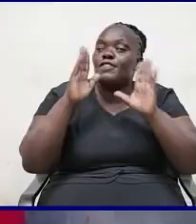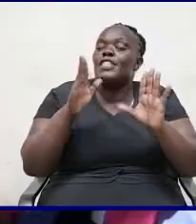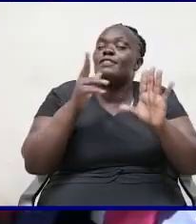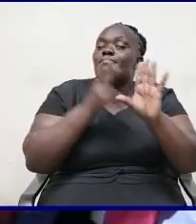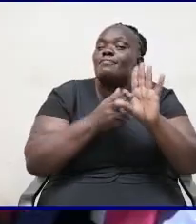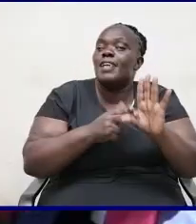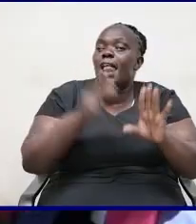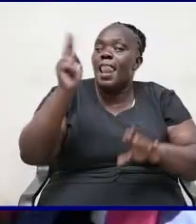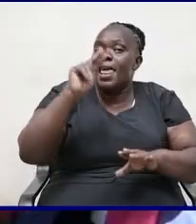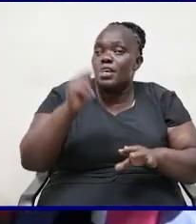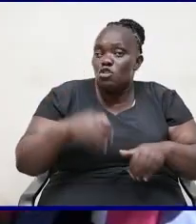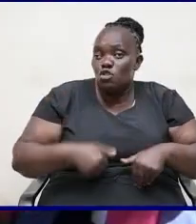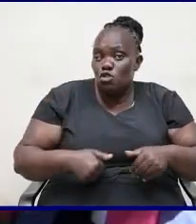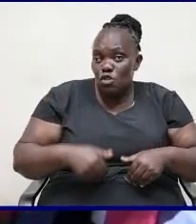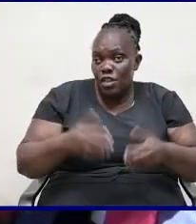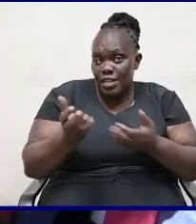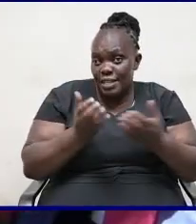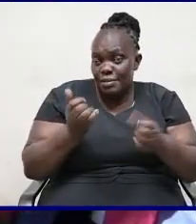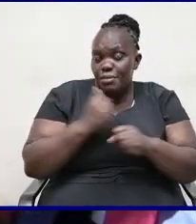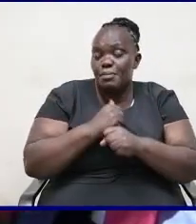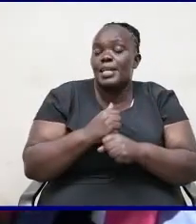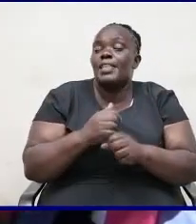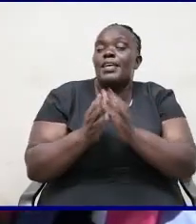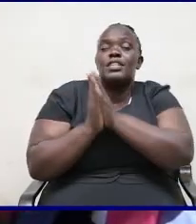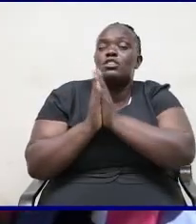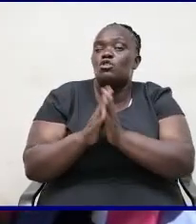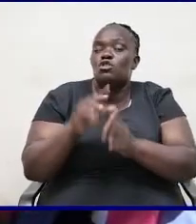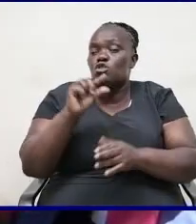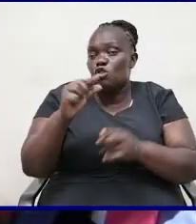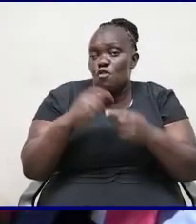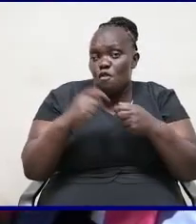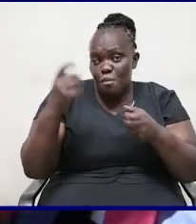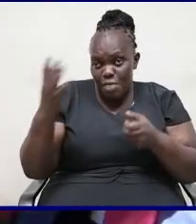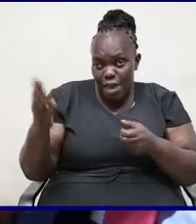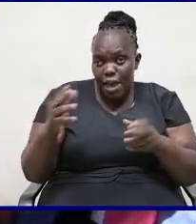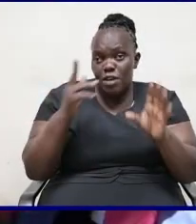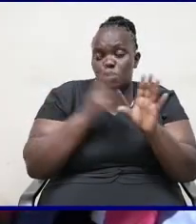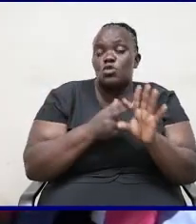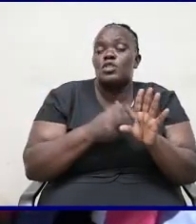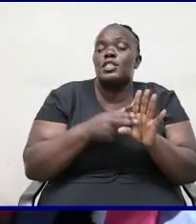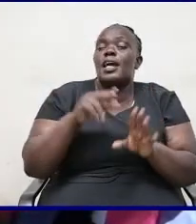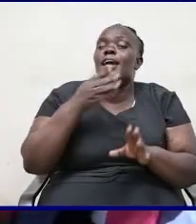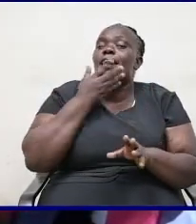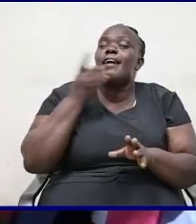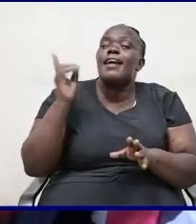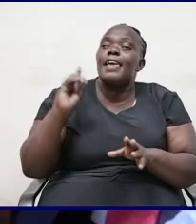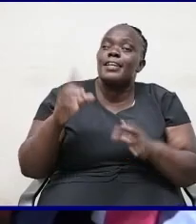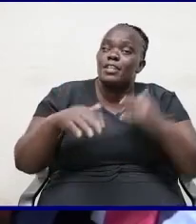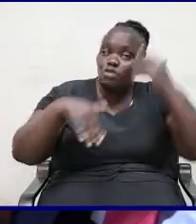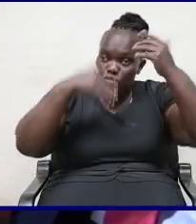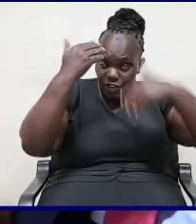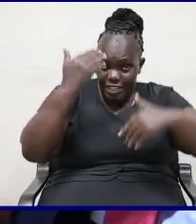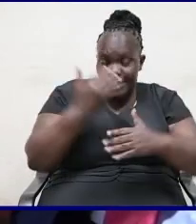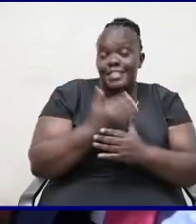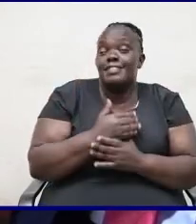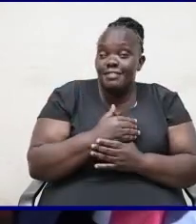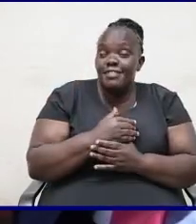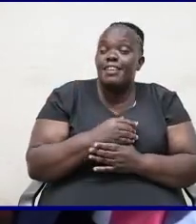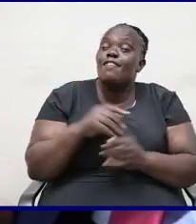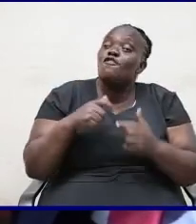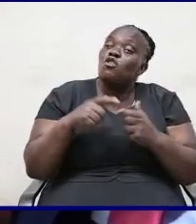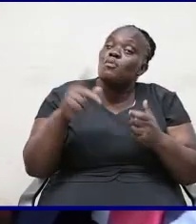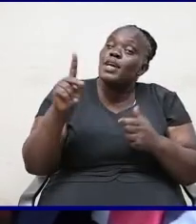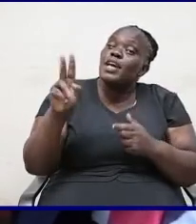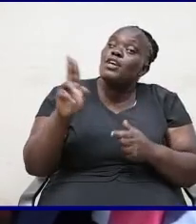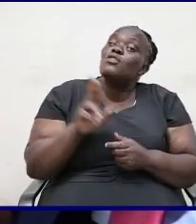during the National Youth Service, just to make the story short. And then, of course, from there, I joined Kenyatta University. Oh, you were also from